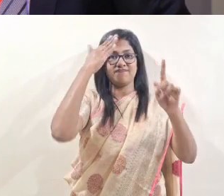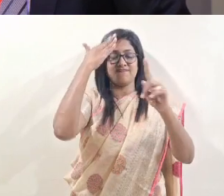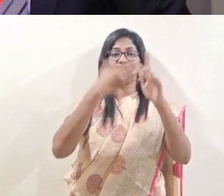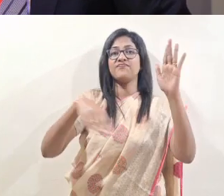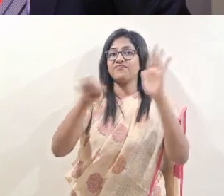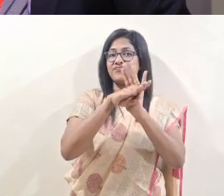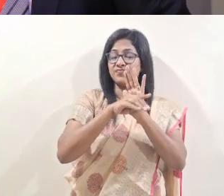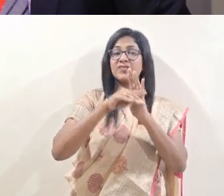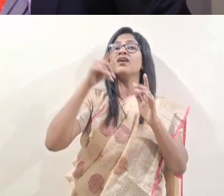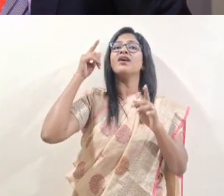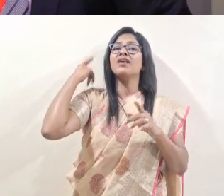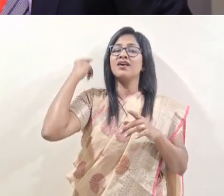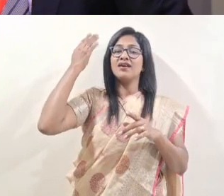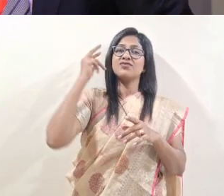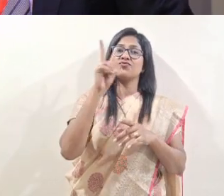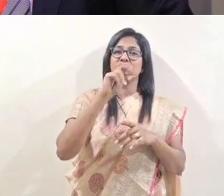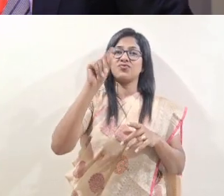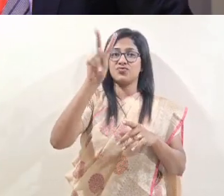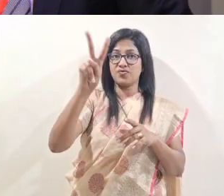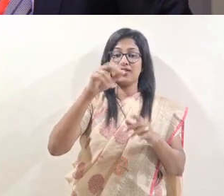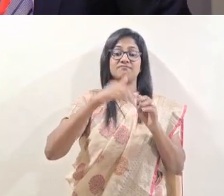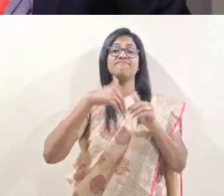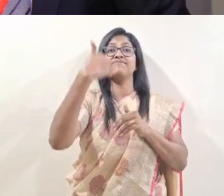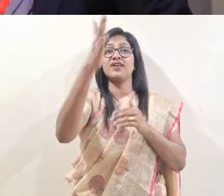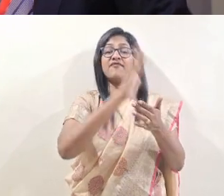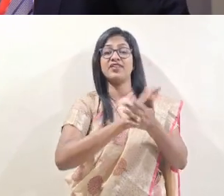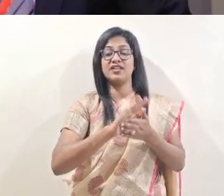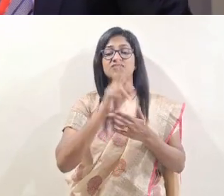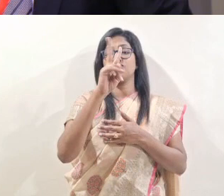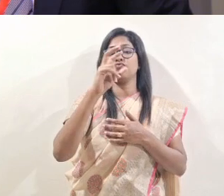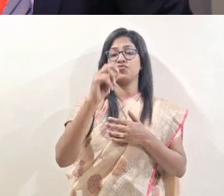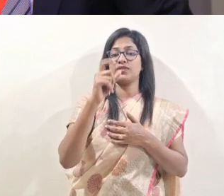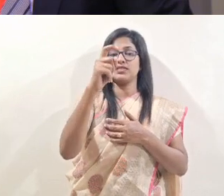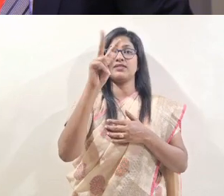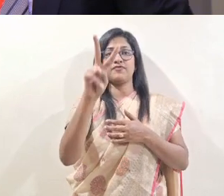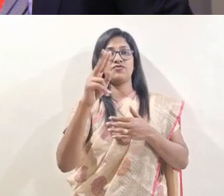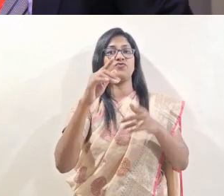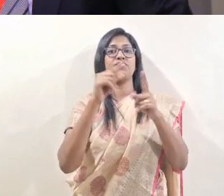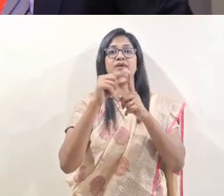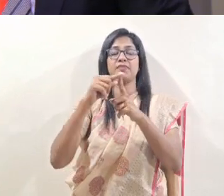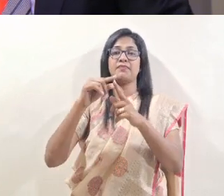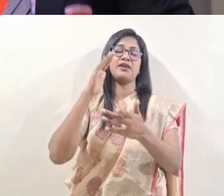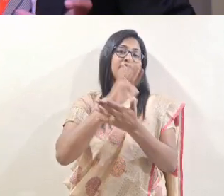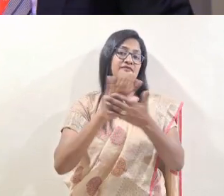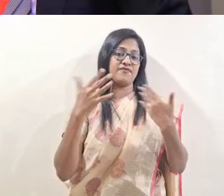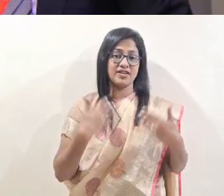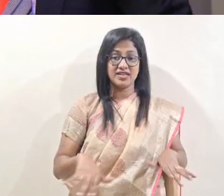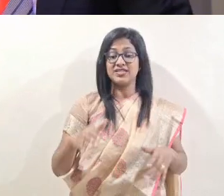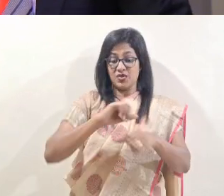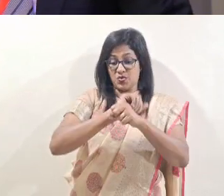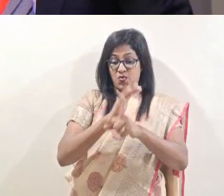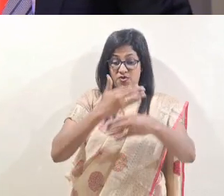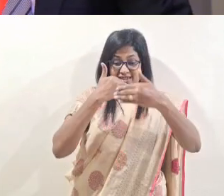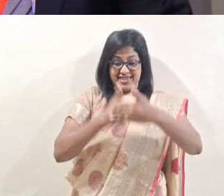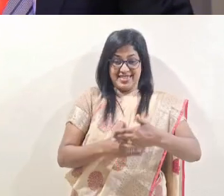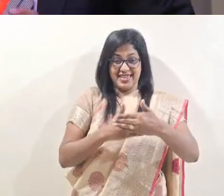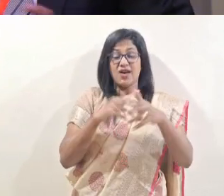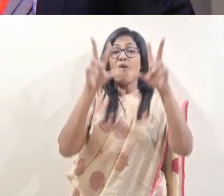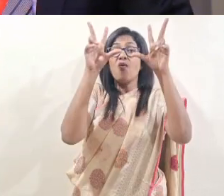2012. So 2072 is the last year of that. And during the COVID only lockdown period